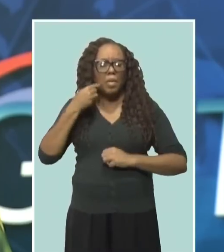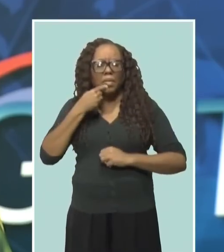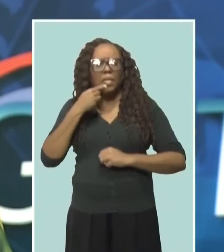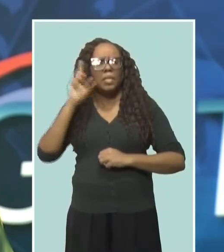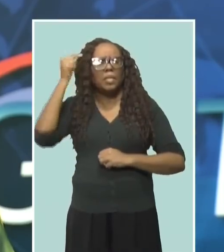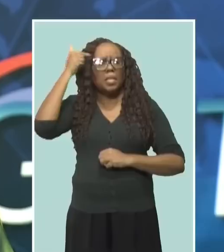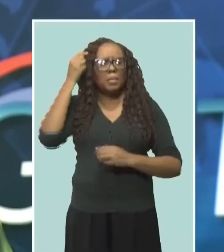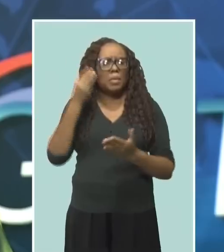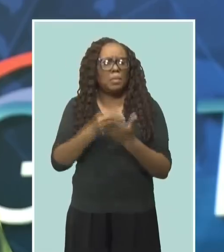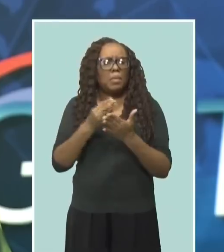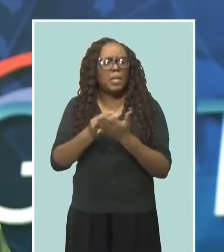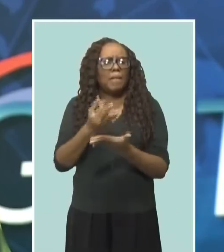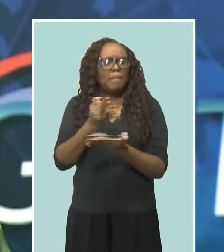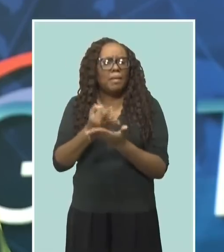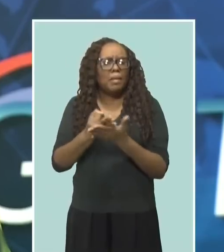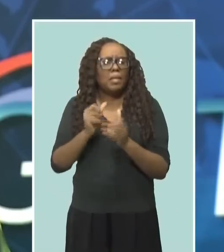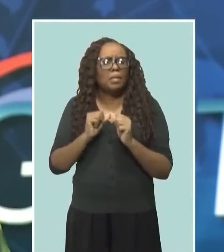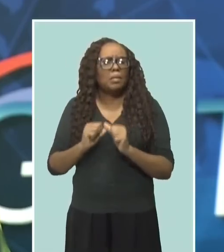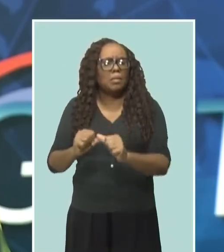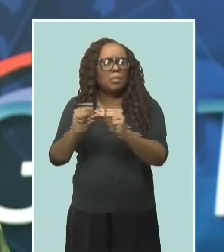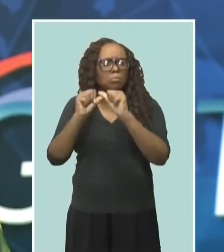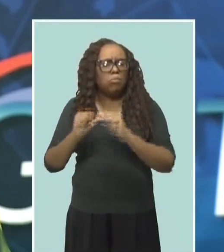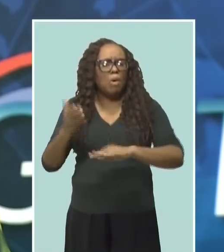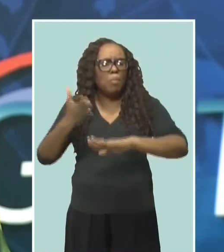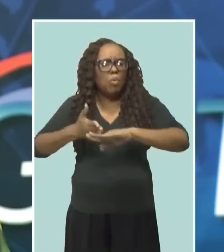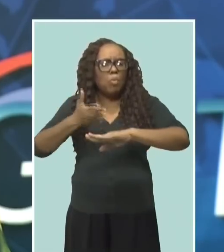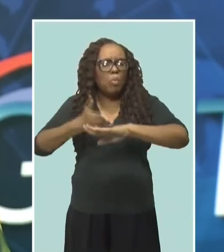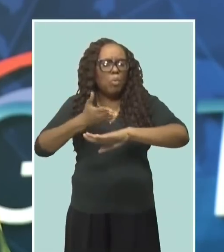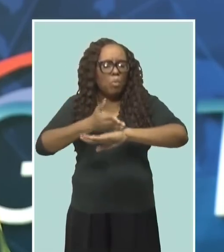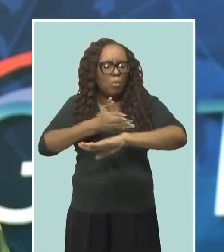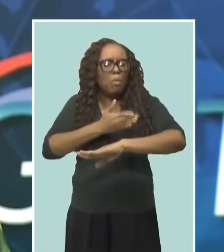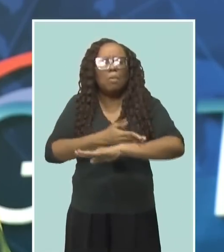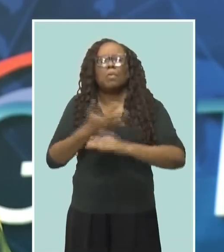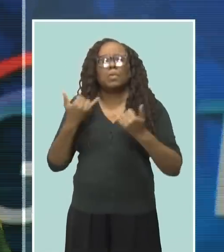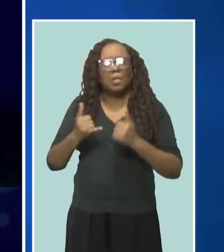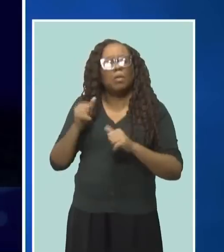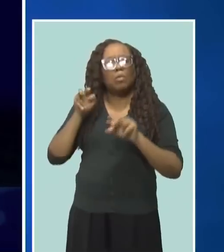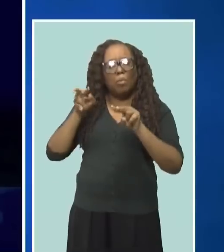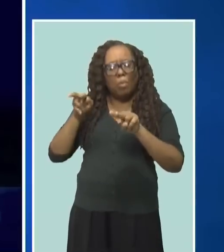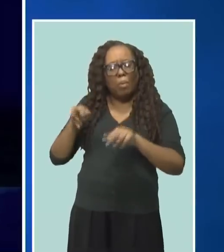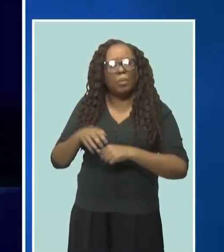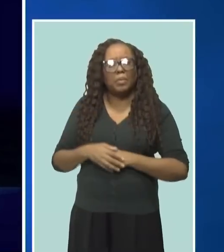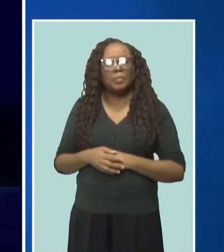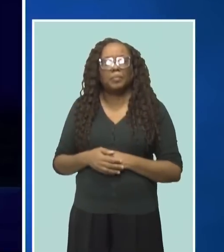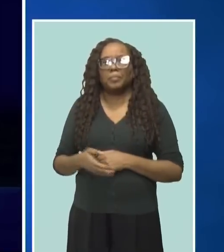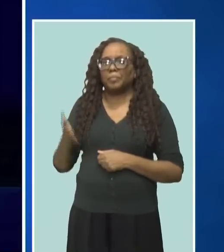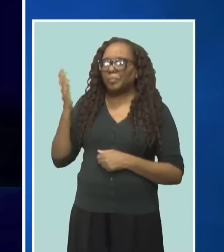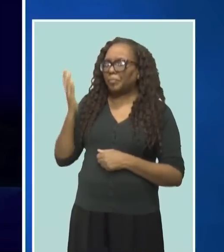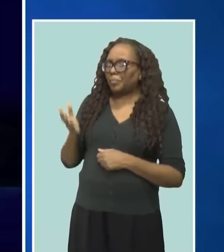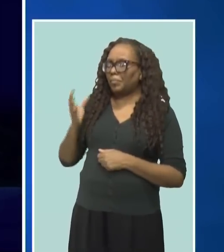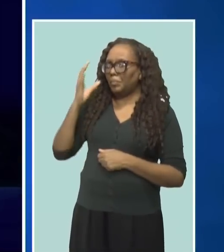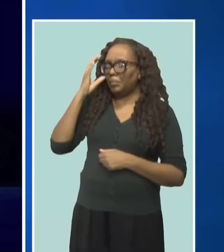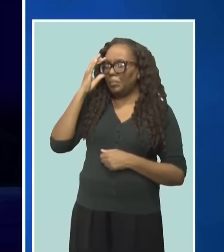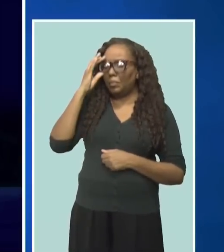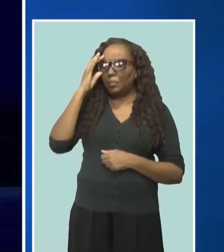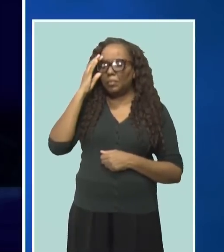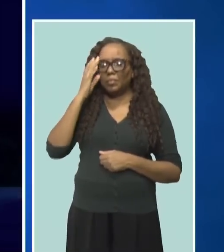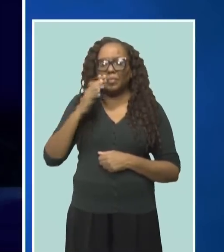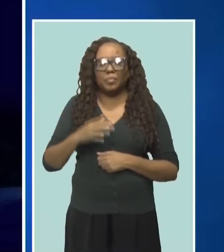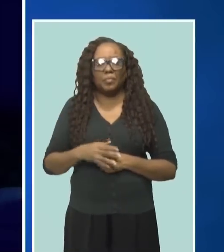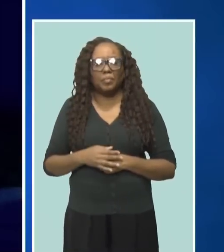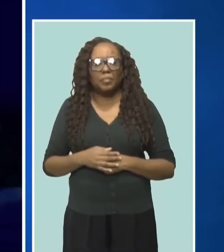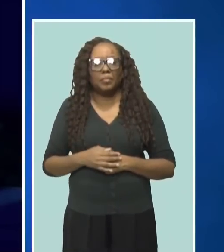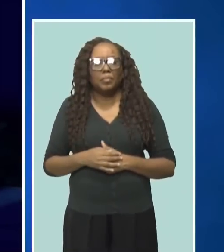adding that it has now entered into a period of watching. Barbados still has further to